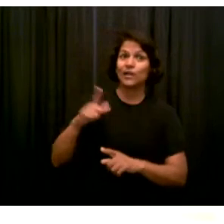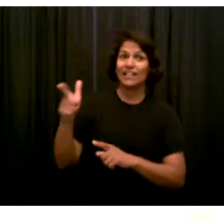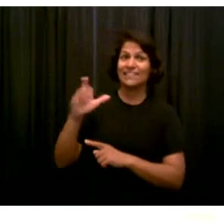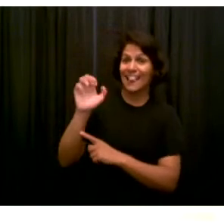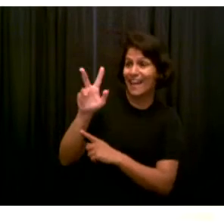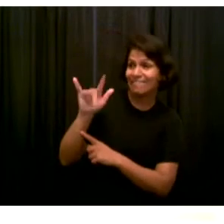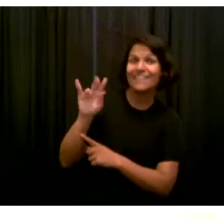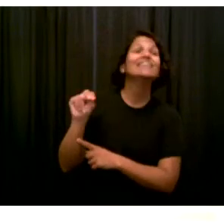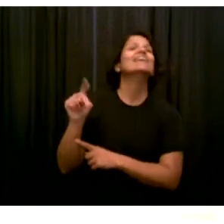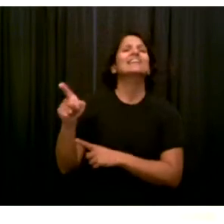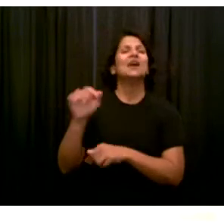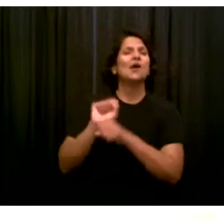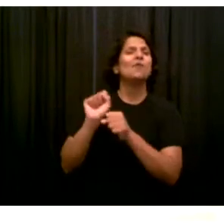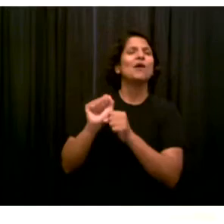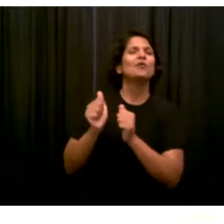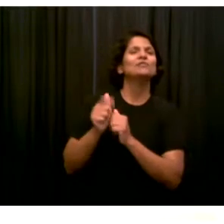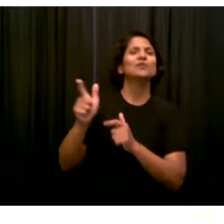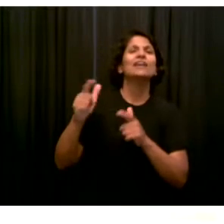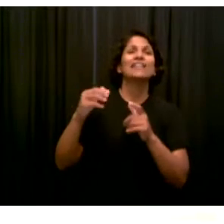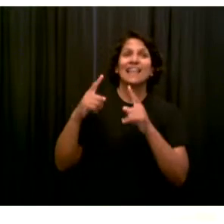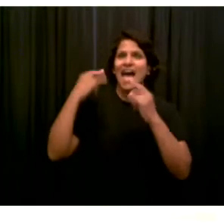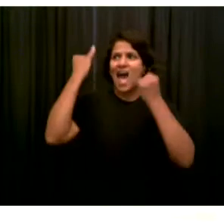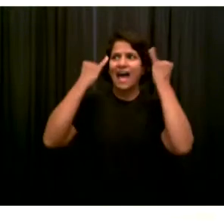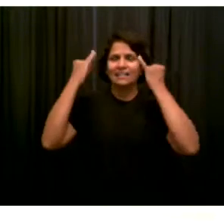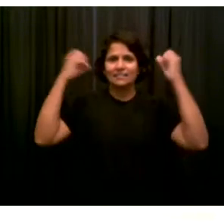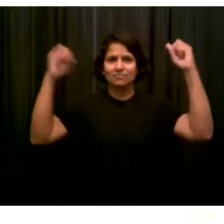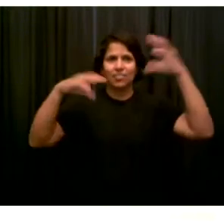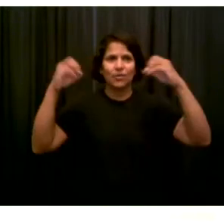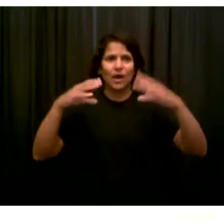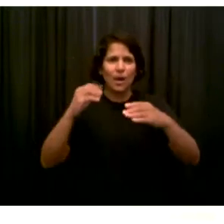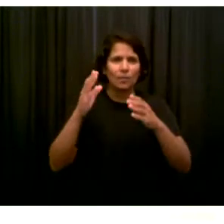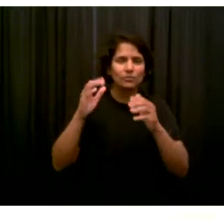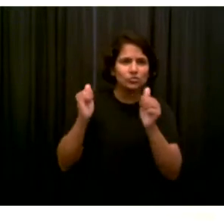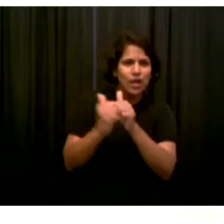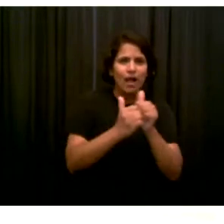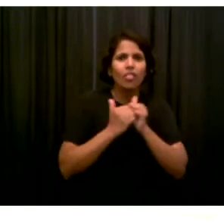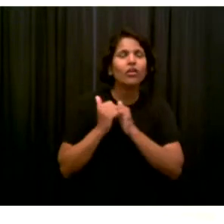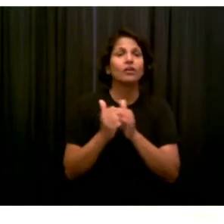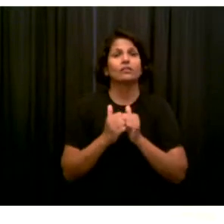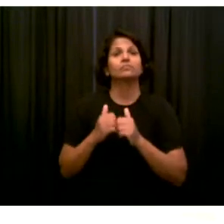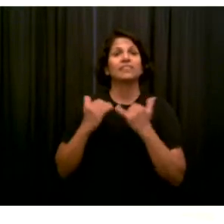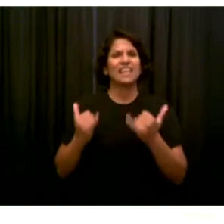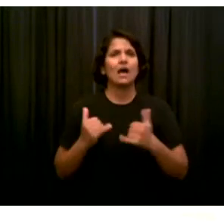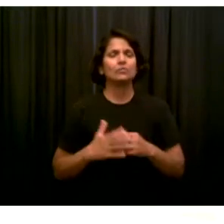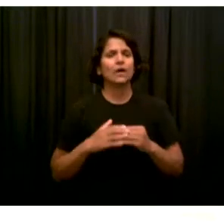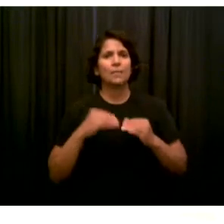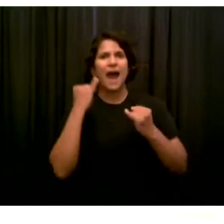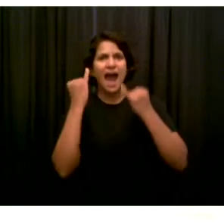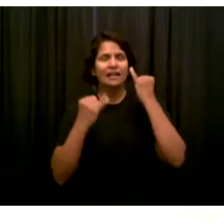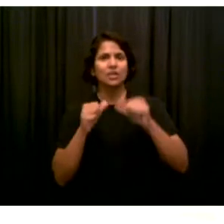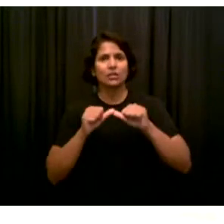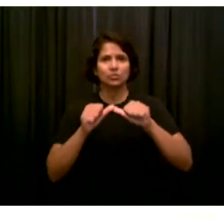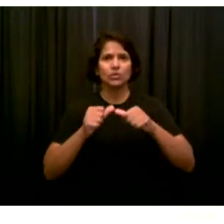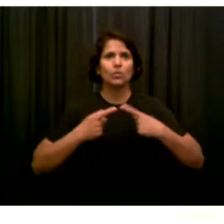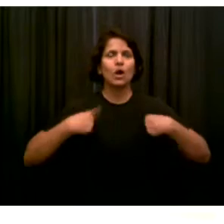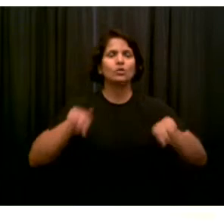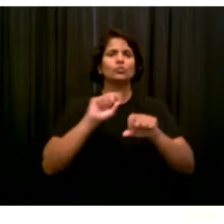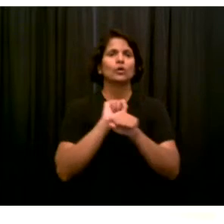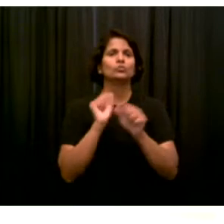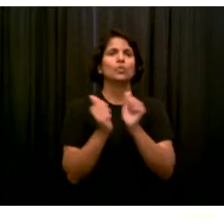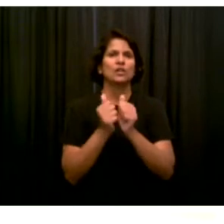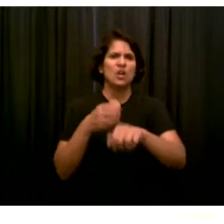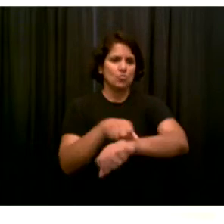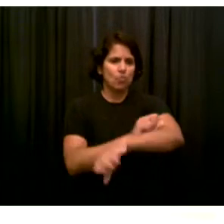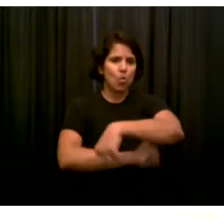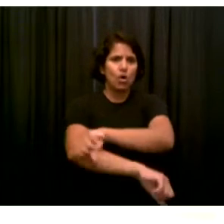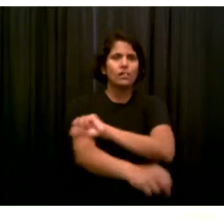is a win-win for everybody involved. So we're going to continue to roll up our sleeves. I think, Mayor de Blasio, you said it earlier,